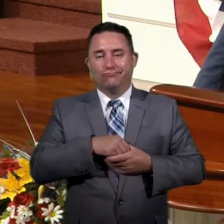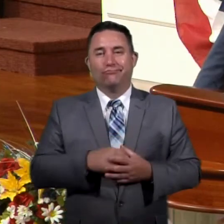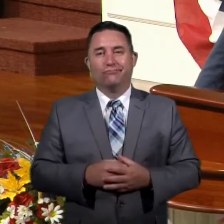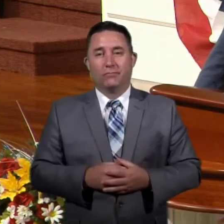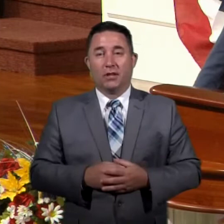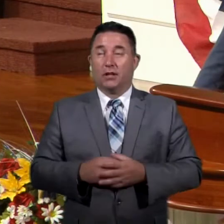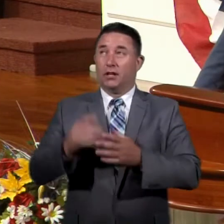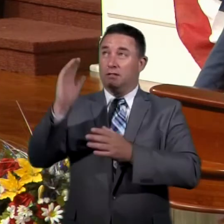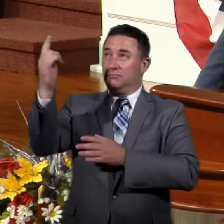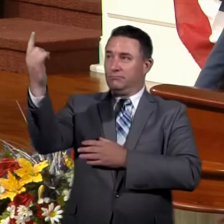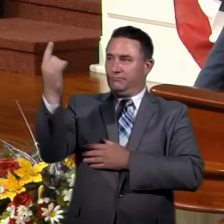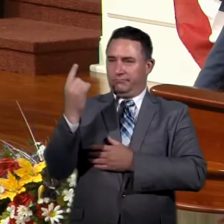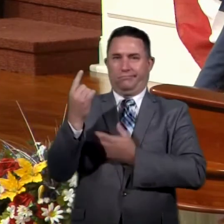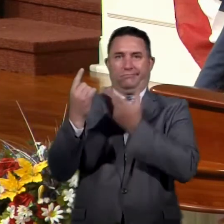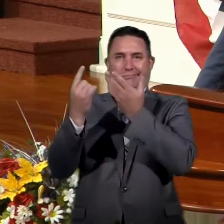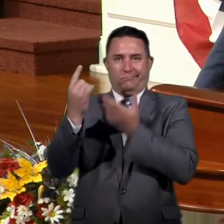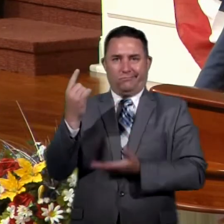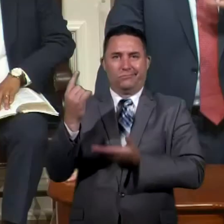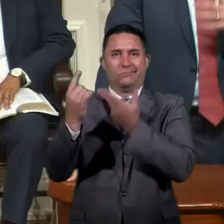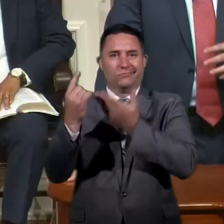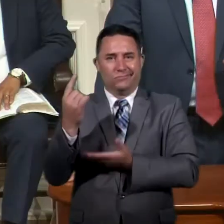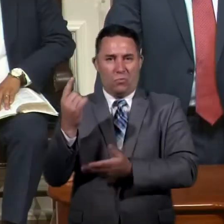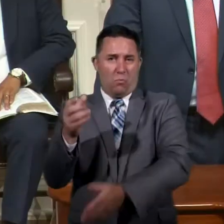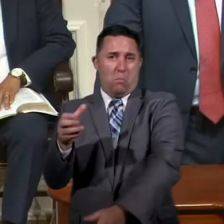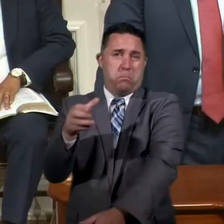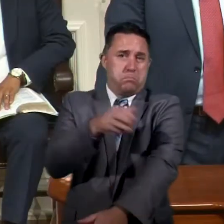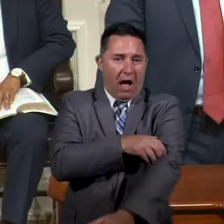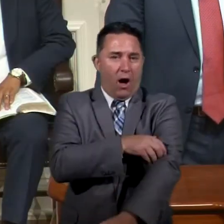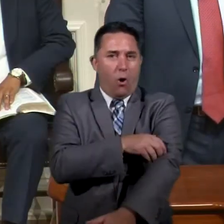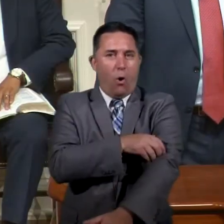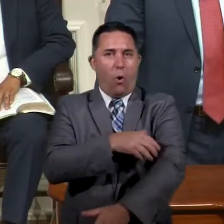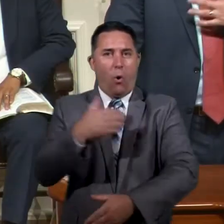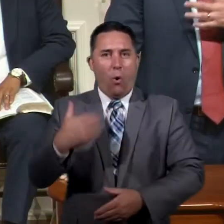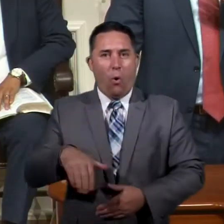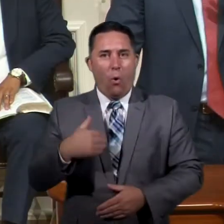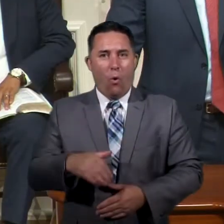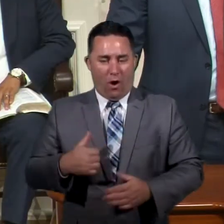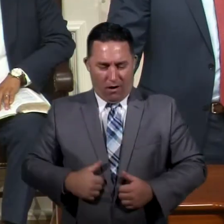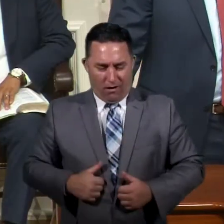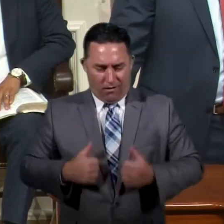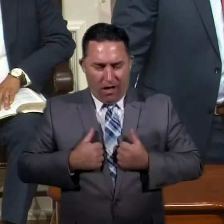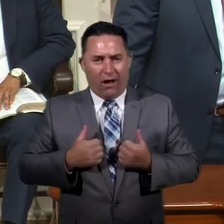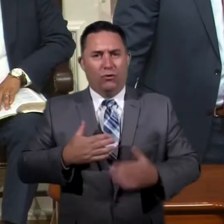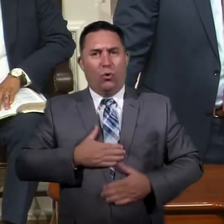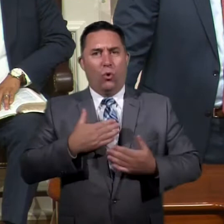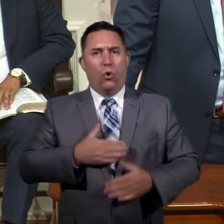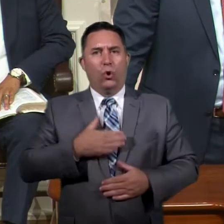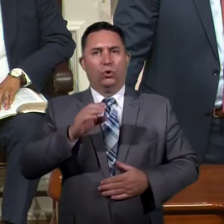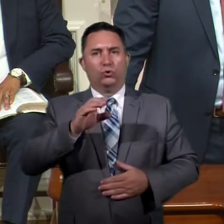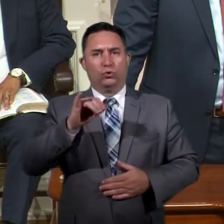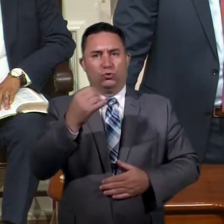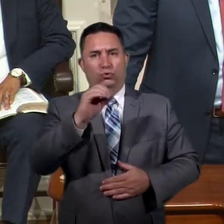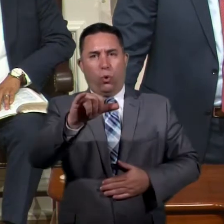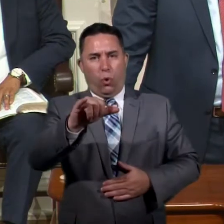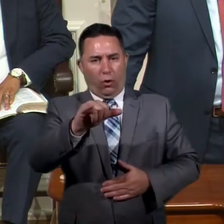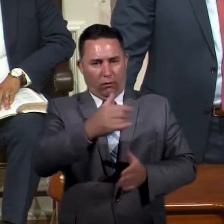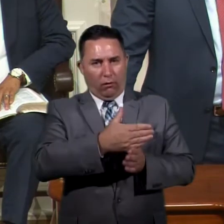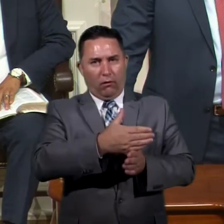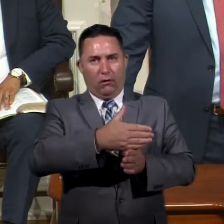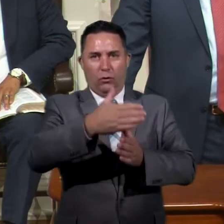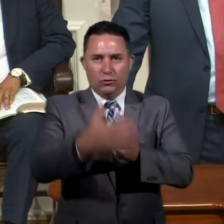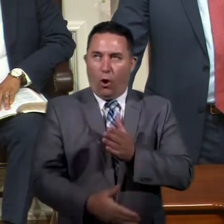Jesucristo. With His presence. Con su presencia. His power. Su poder. In our lives, joy is a byproduct. En nuestras